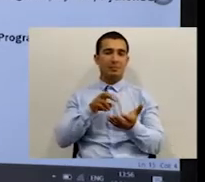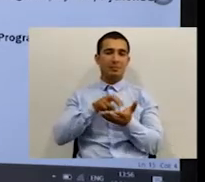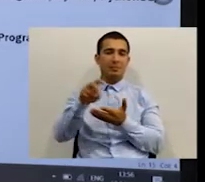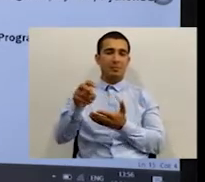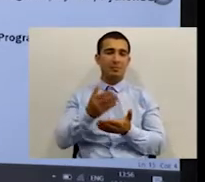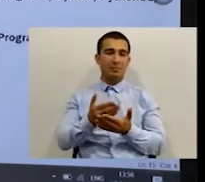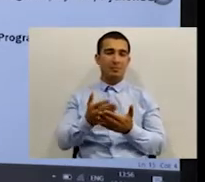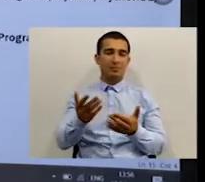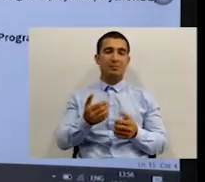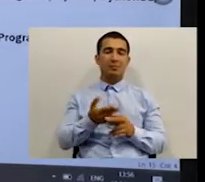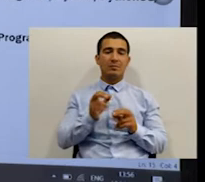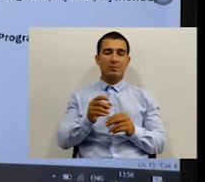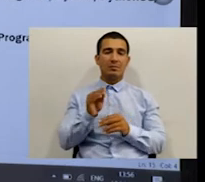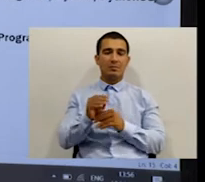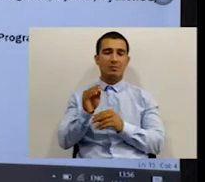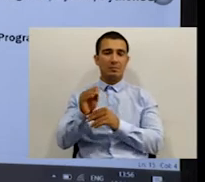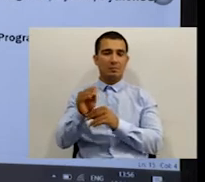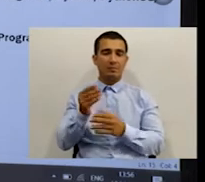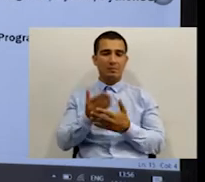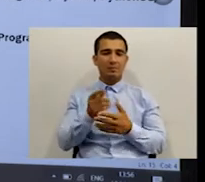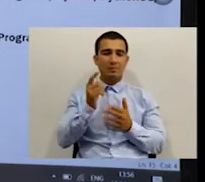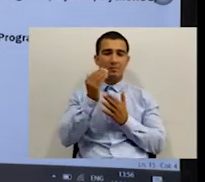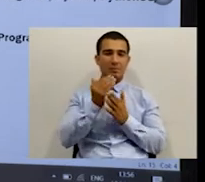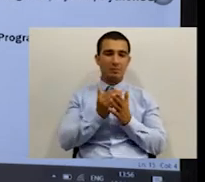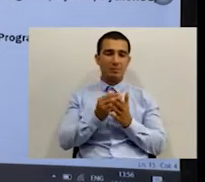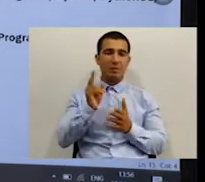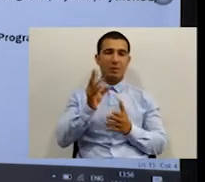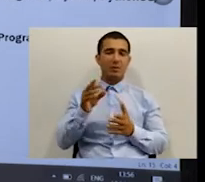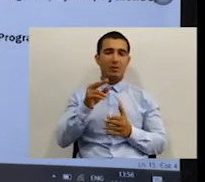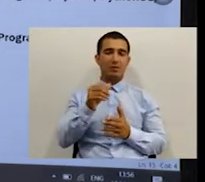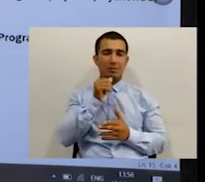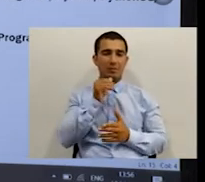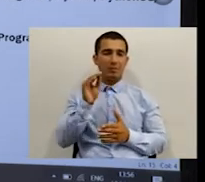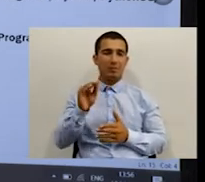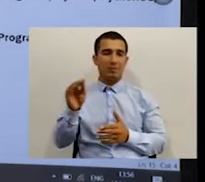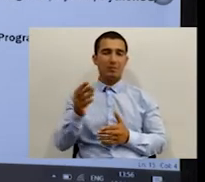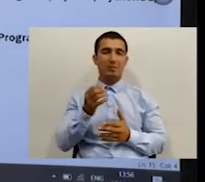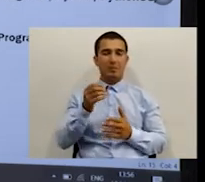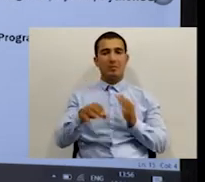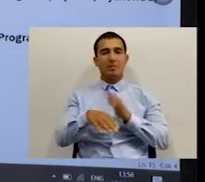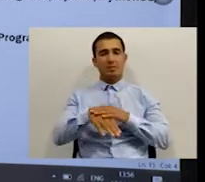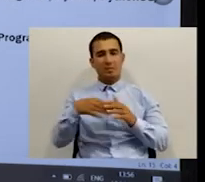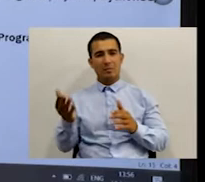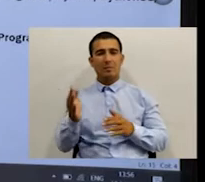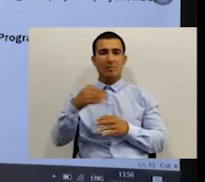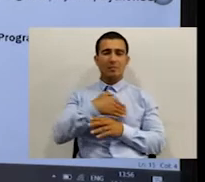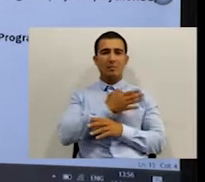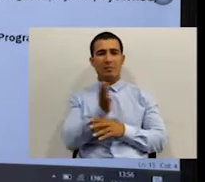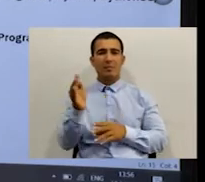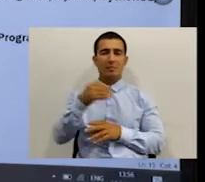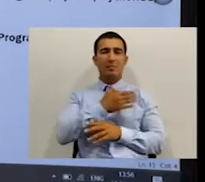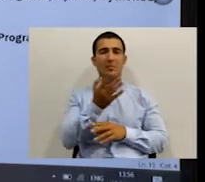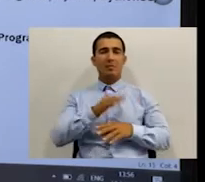yursin. Mana. Va birdaniga yana qo'shimcha brekta dastur kod yozib ko'ramiz misol uchun, yana